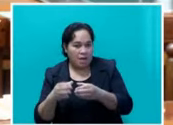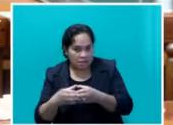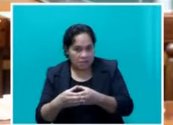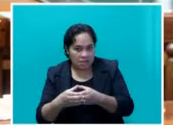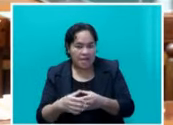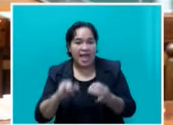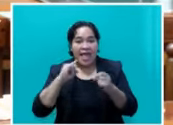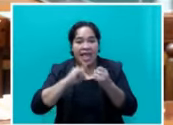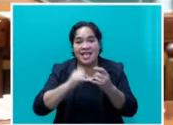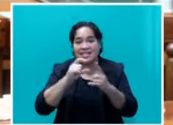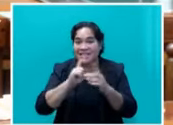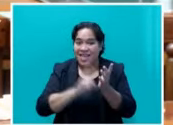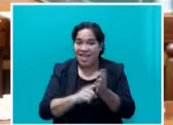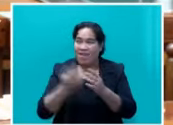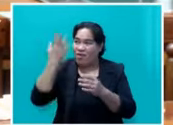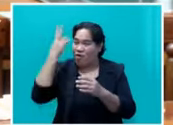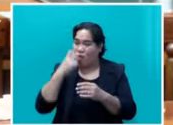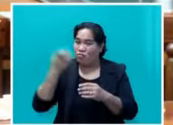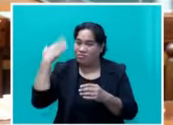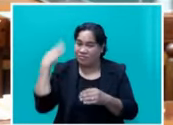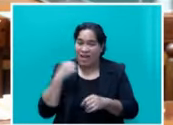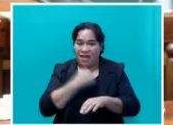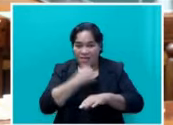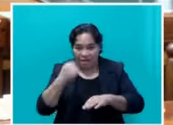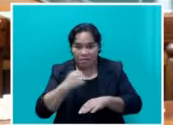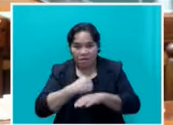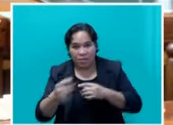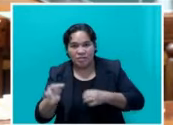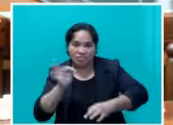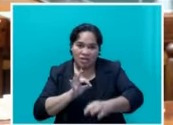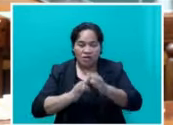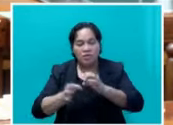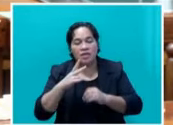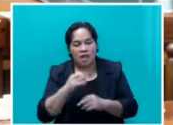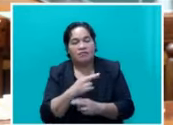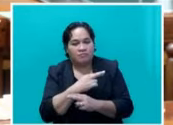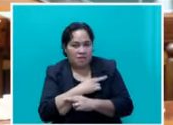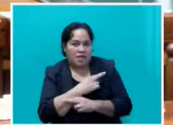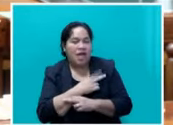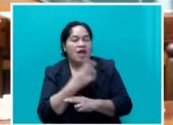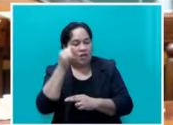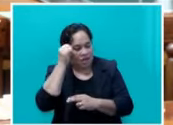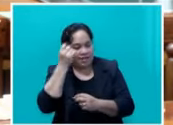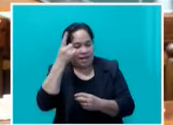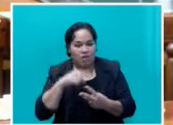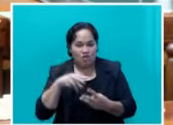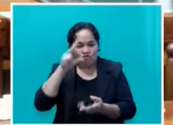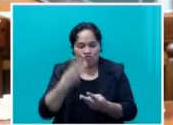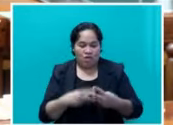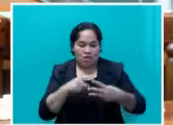parties, they recognize the importance of the Vanua, the Lotu, and the Matanitu, and the three-legged